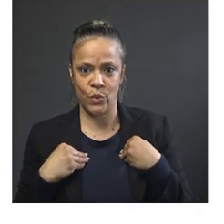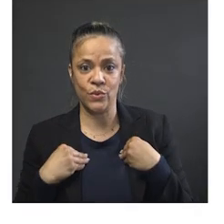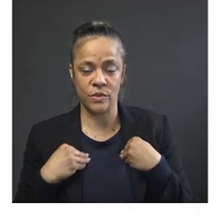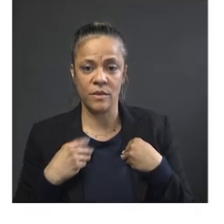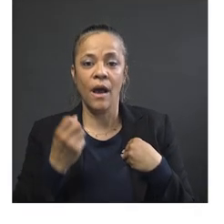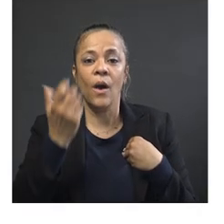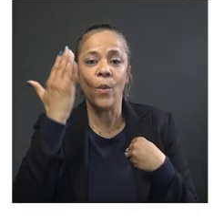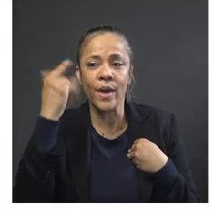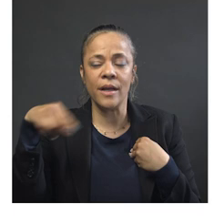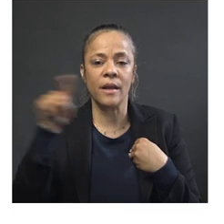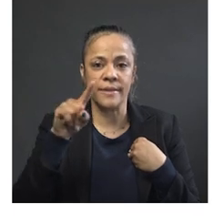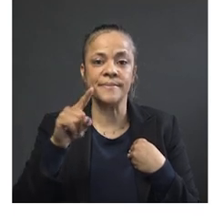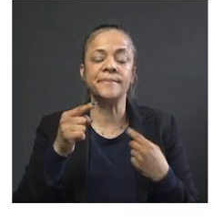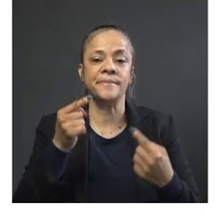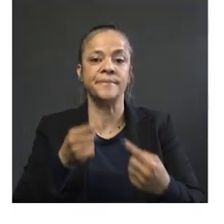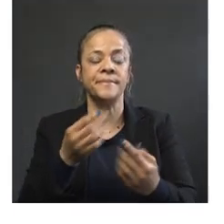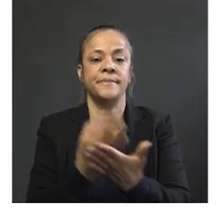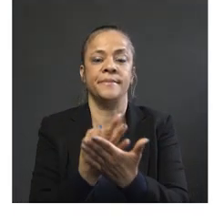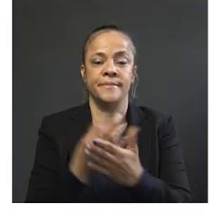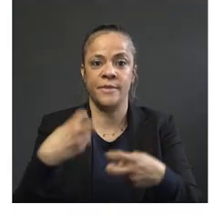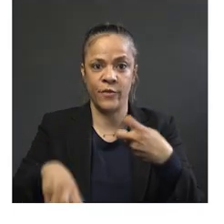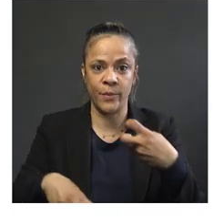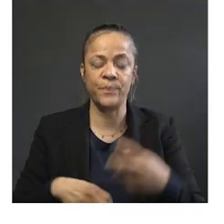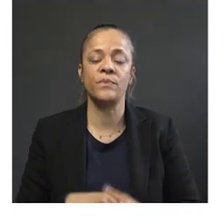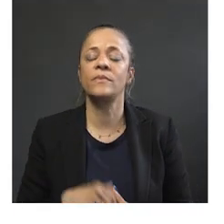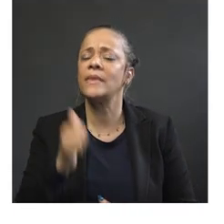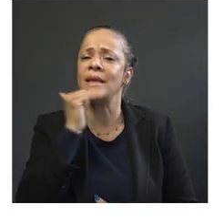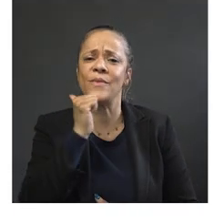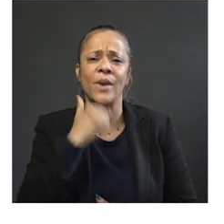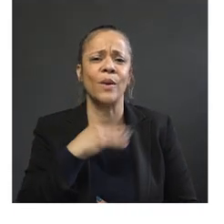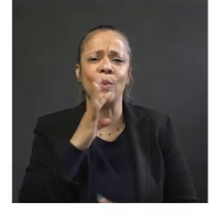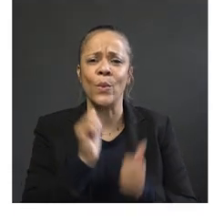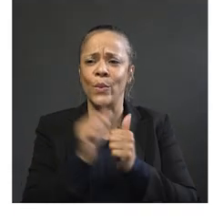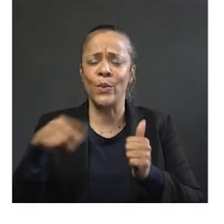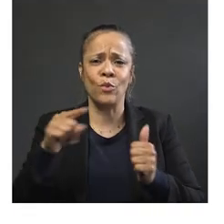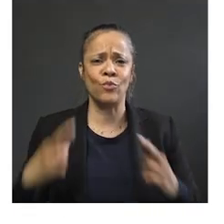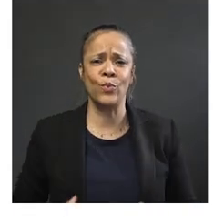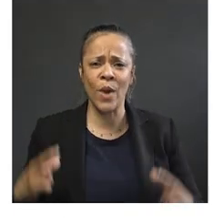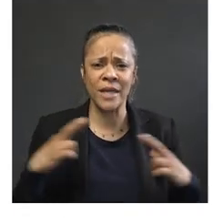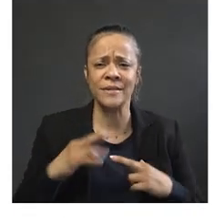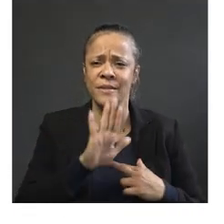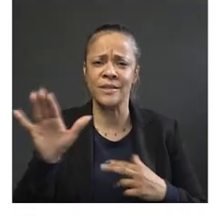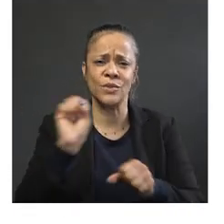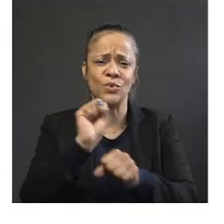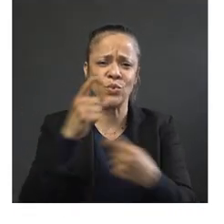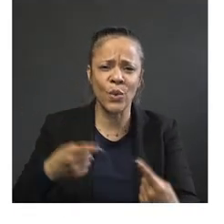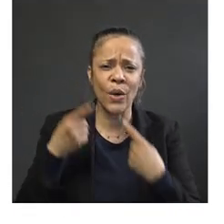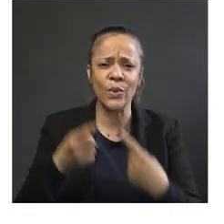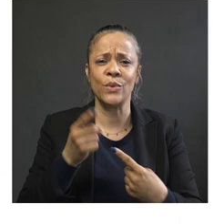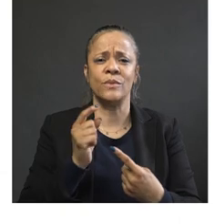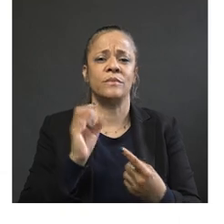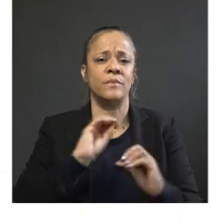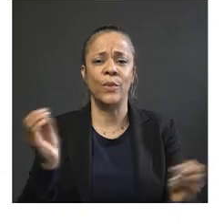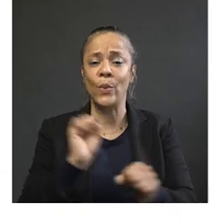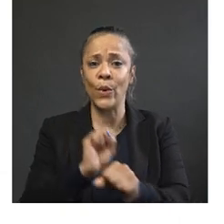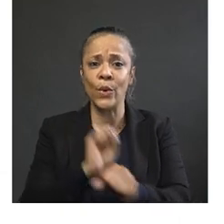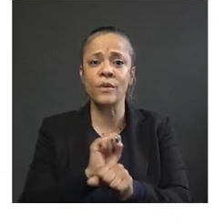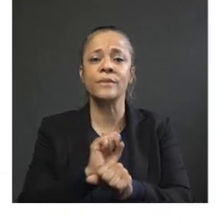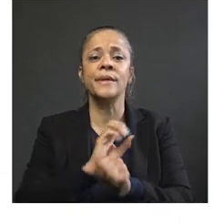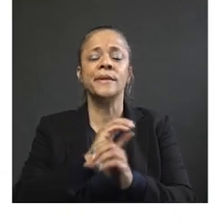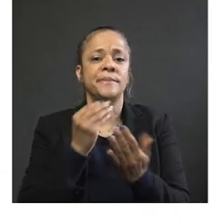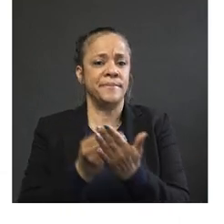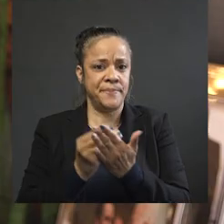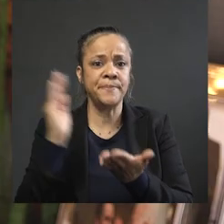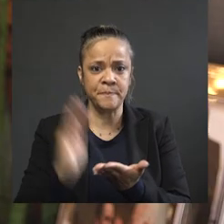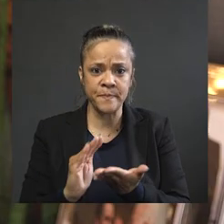business owners facing unexpected financial difficulties of their own. Every day I speak to residents about their struggles as they're out of work or